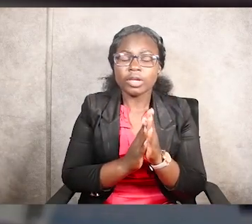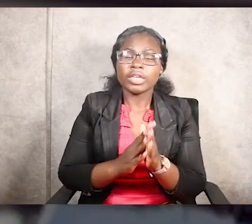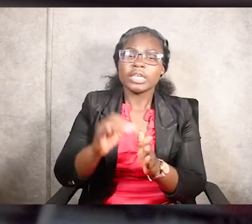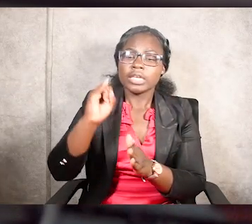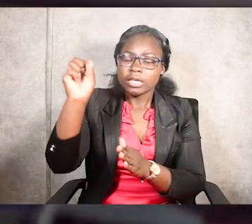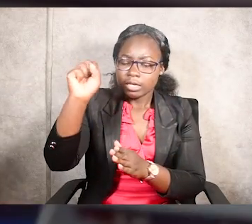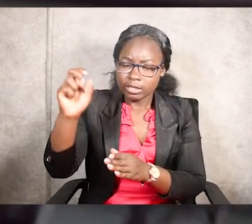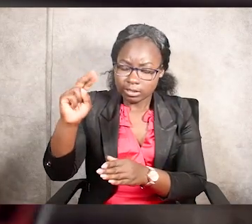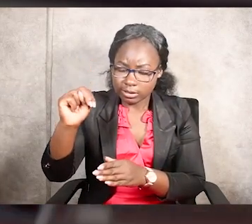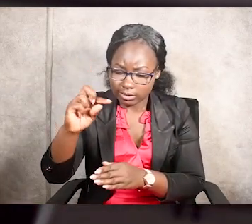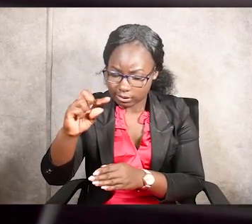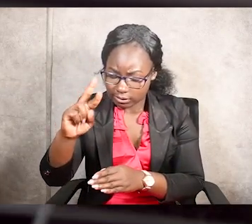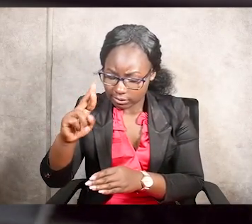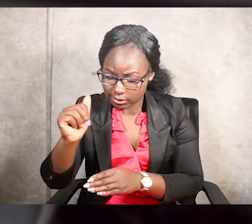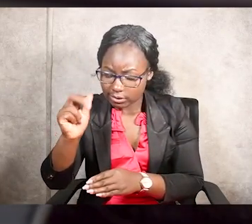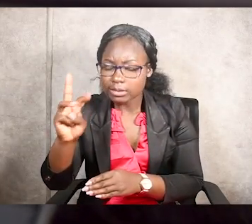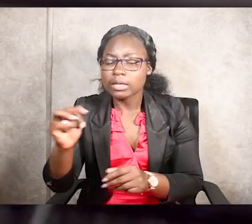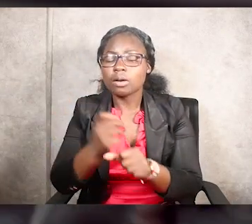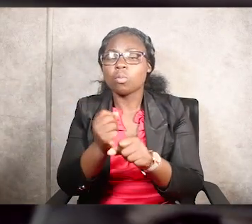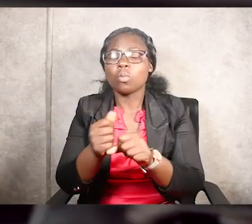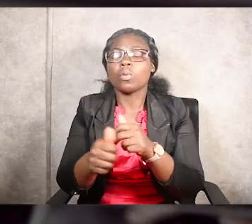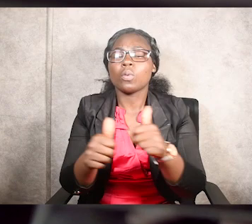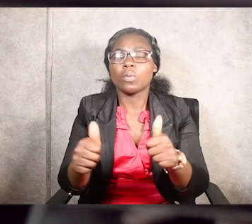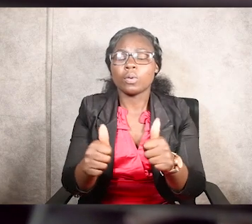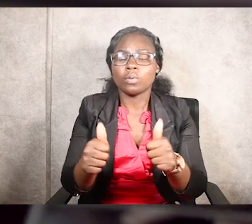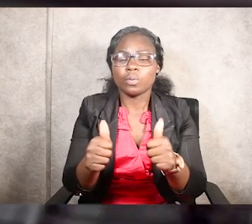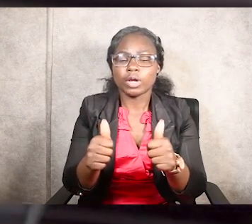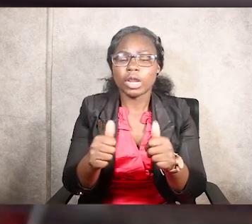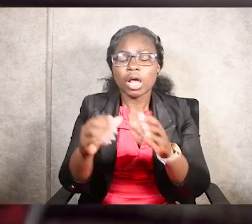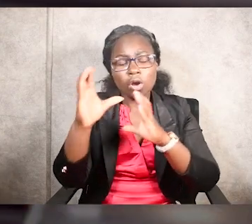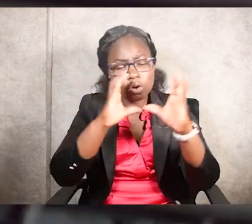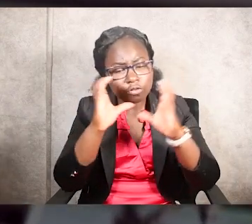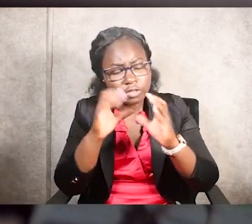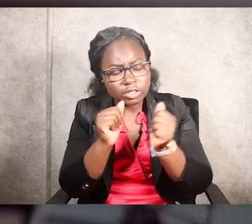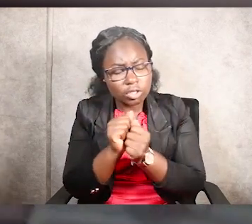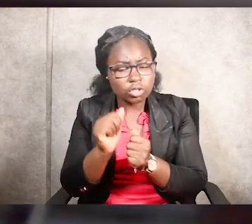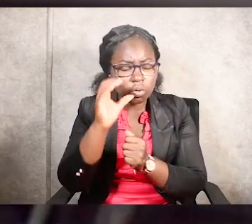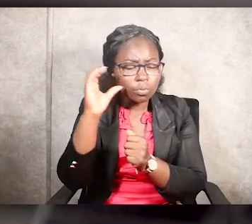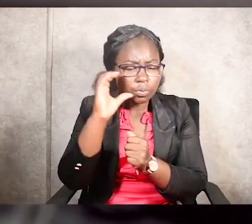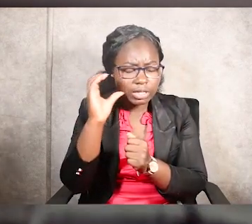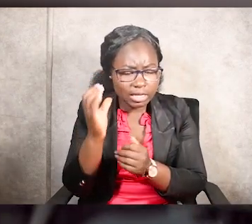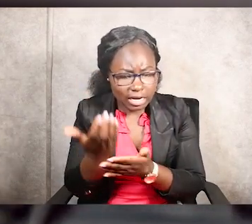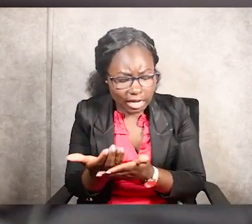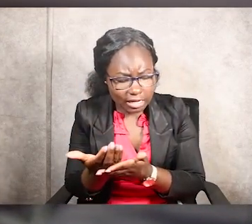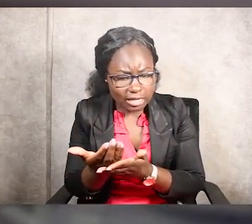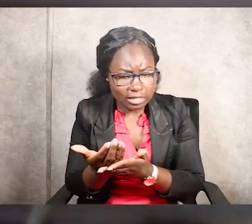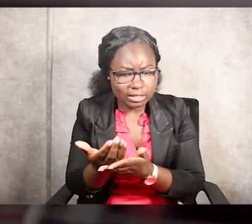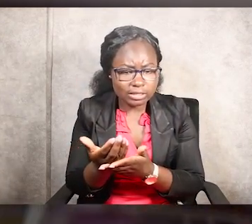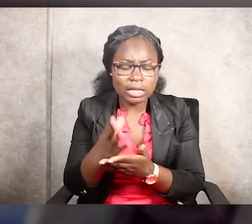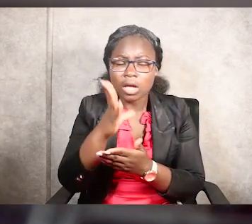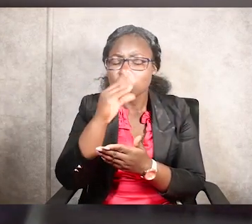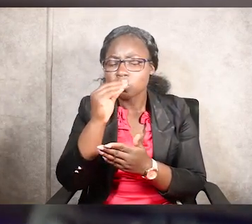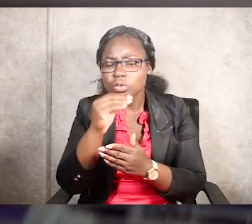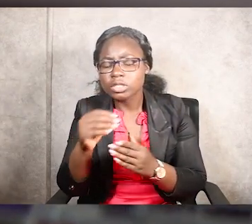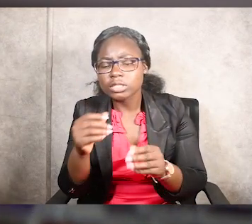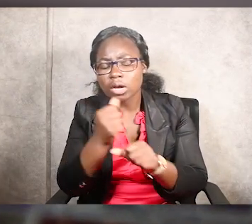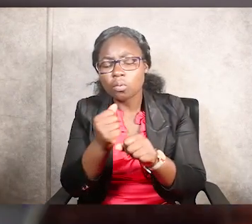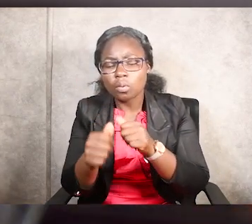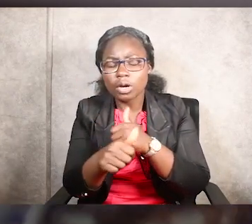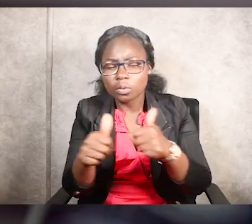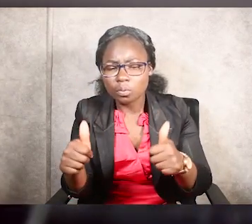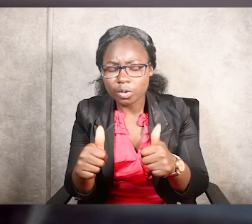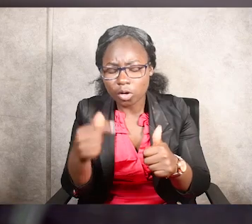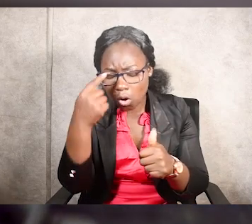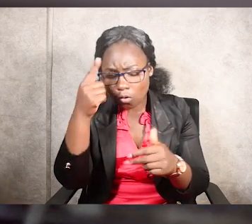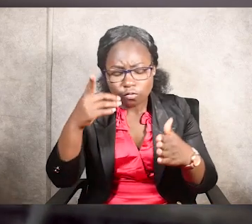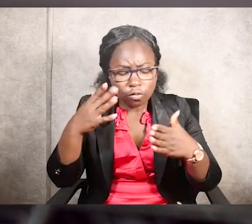you. If you want to do real-time updates and conversations with your clients, Twitter will work for you. If you want to do professional networking for